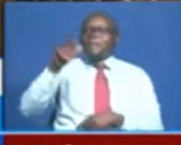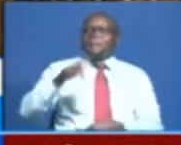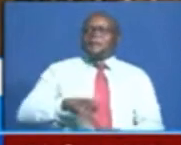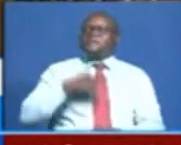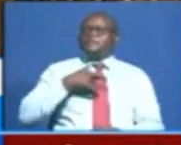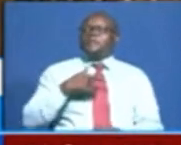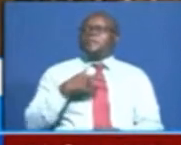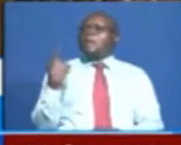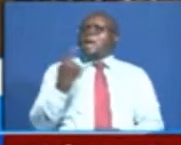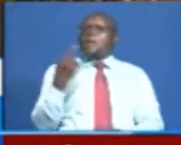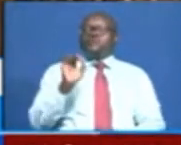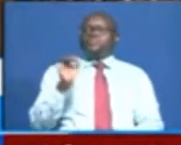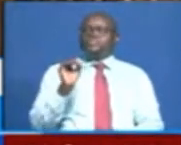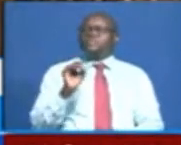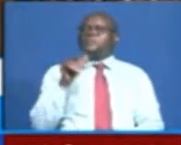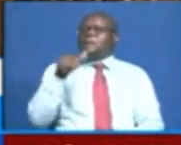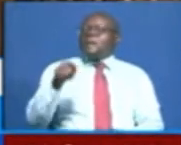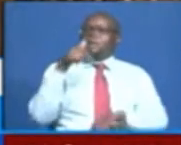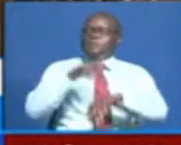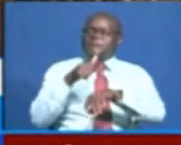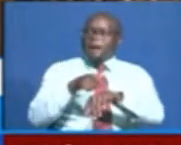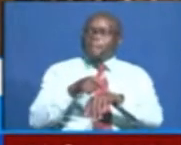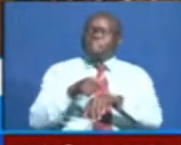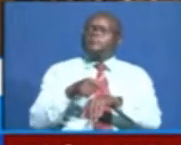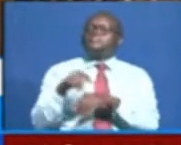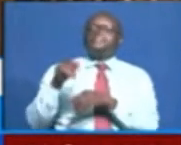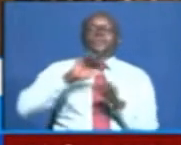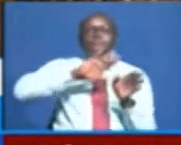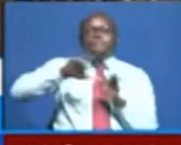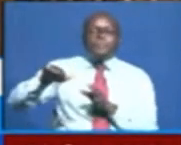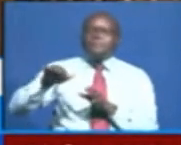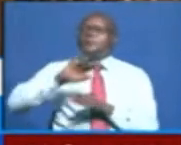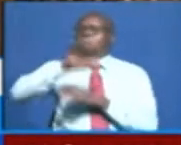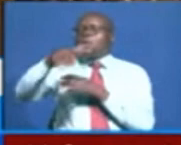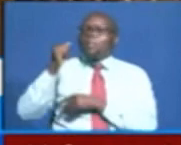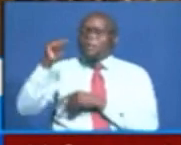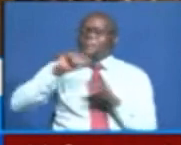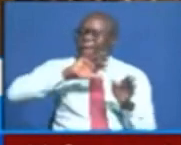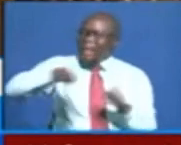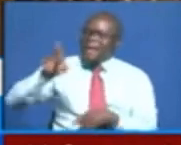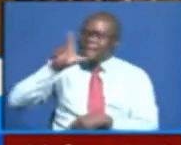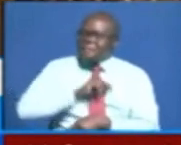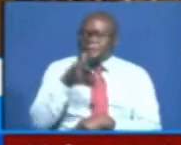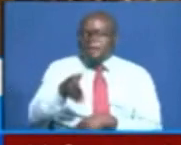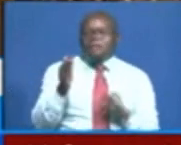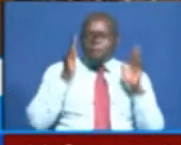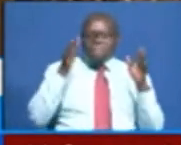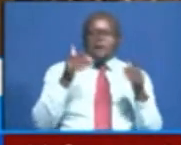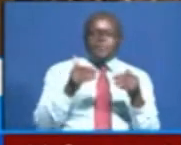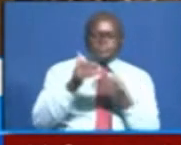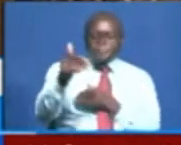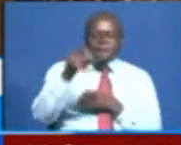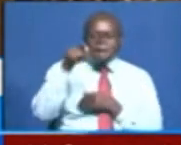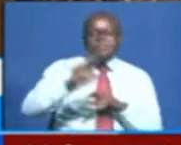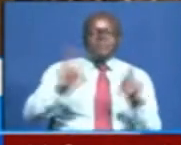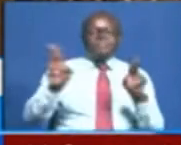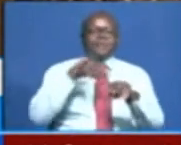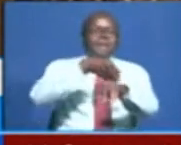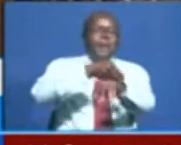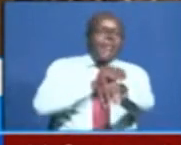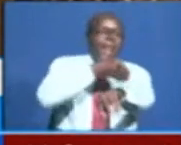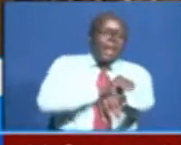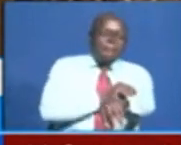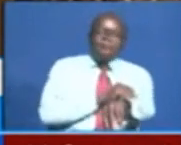out. It is now time to put behind us political rivalries, roll out our sleeves, and together